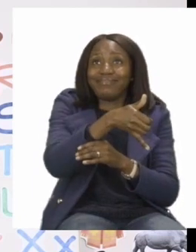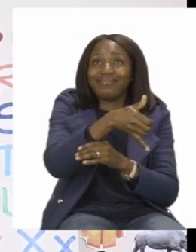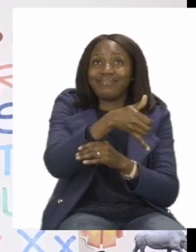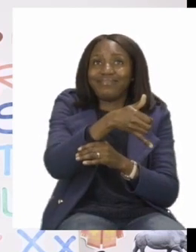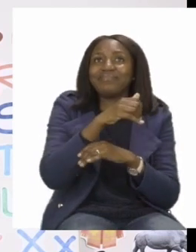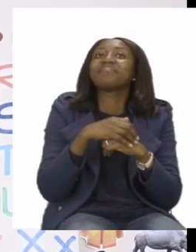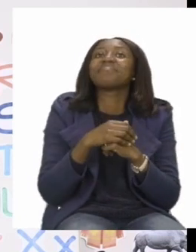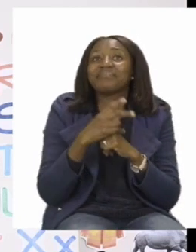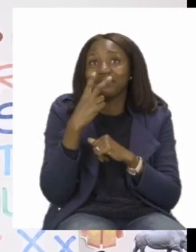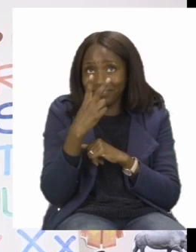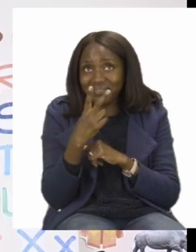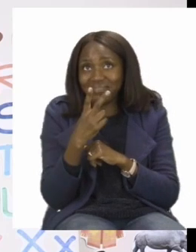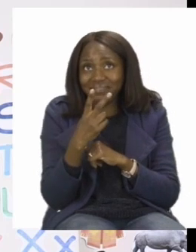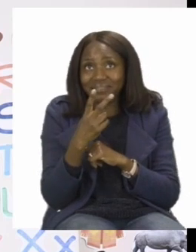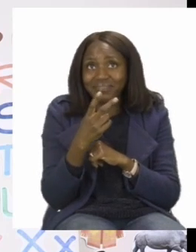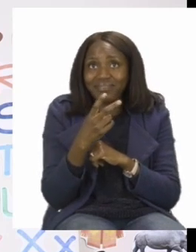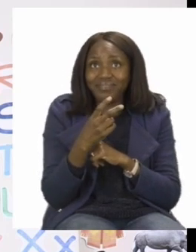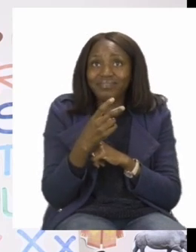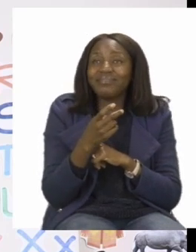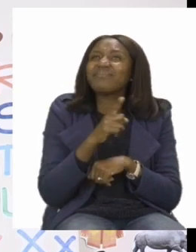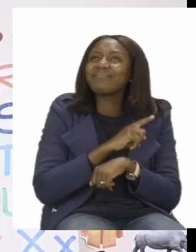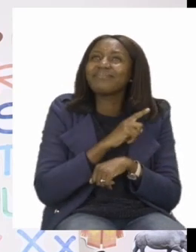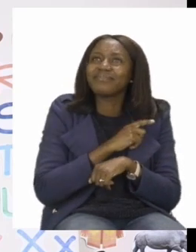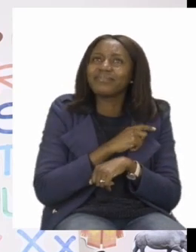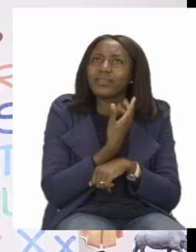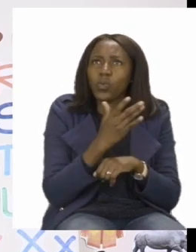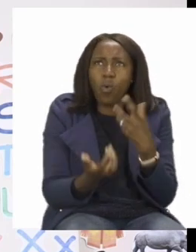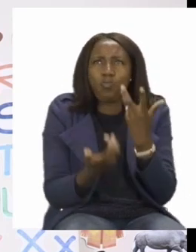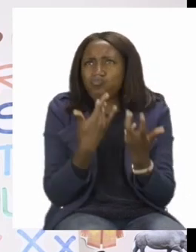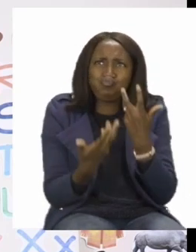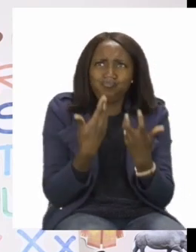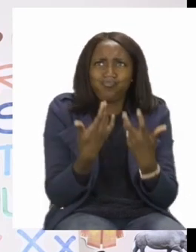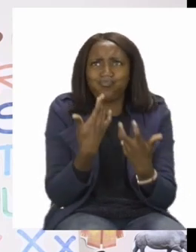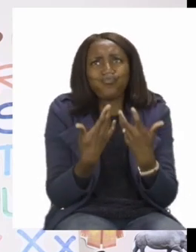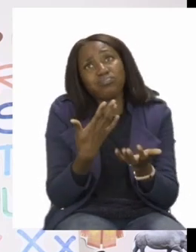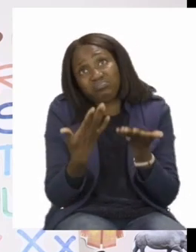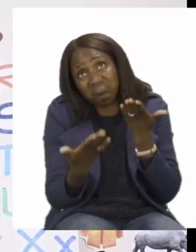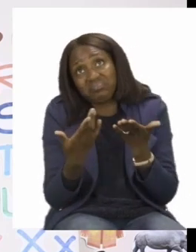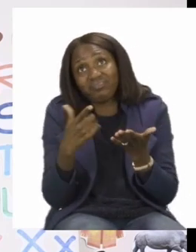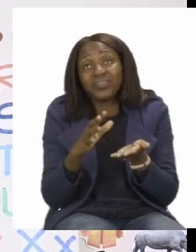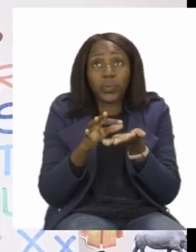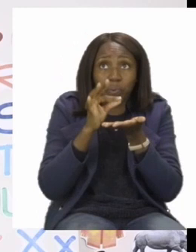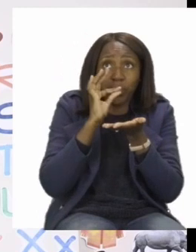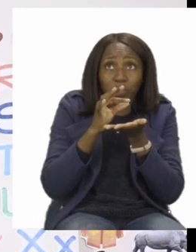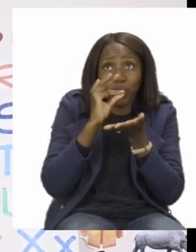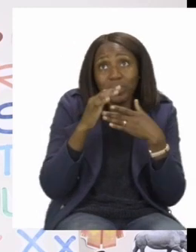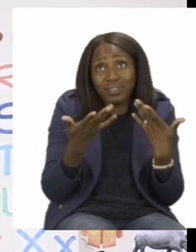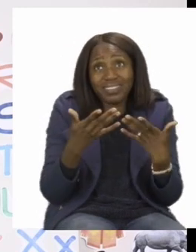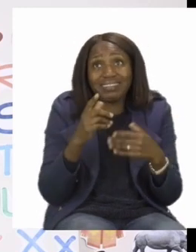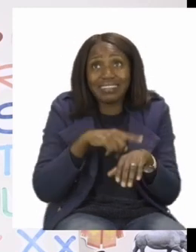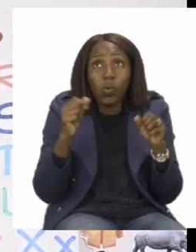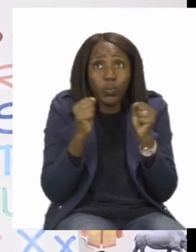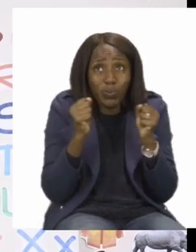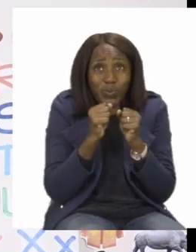device that I have here. Now, we use a kettle to boil water, and we in winter use